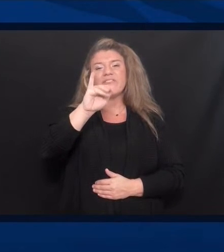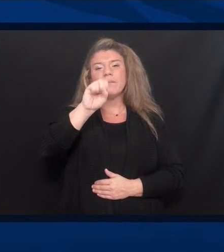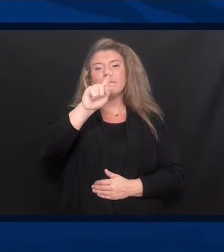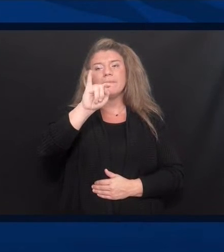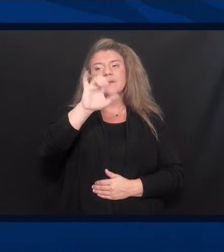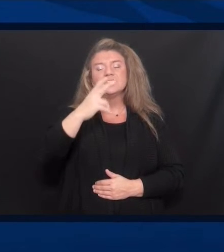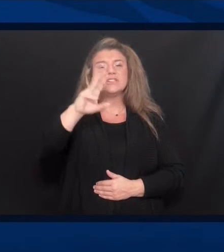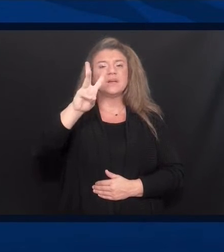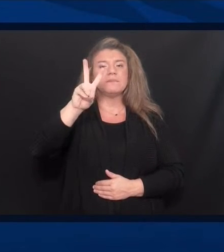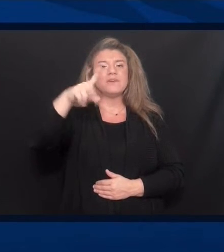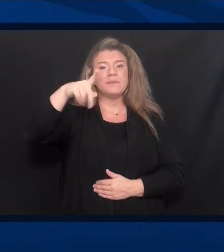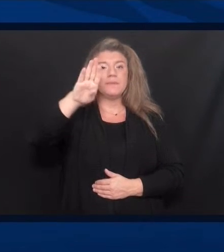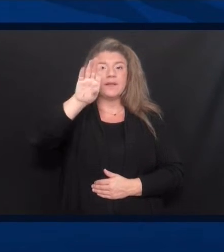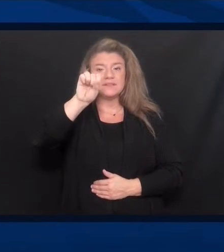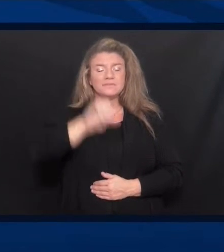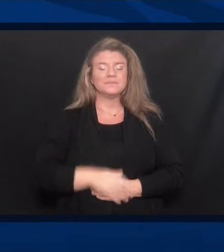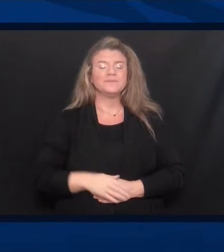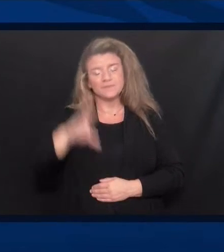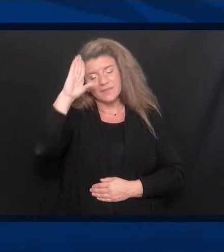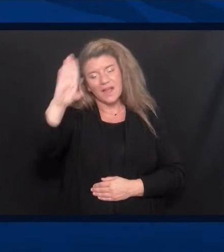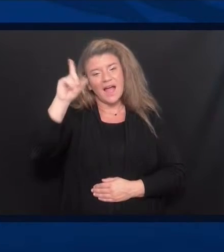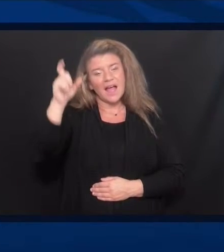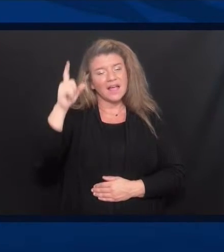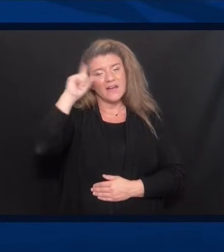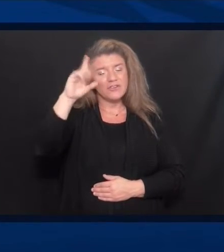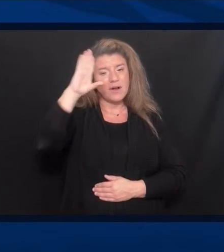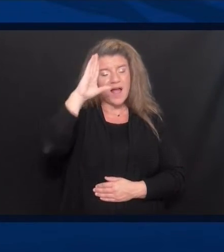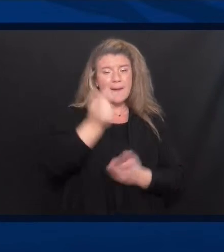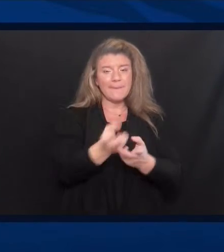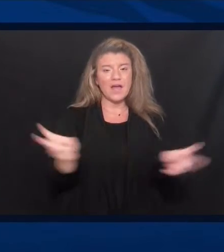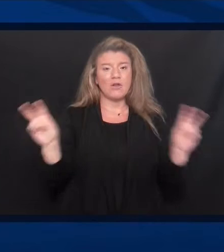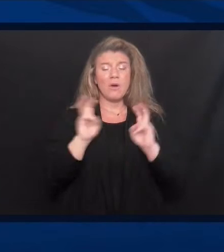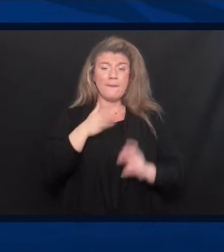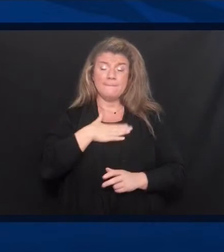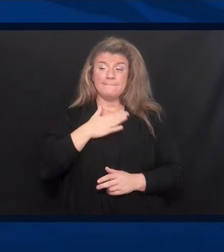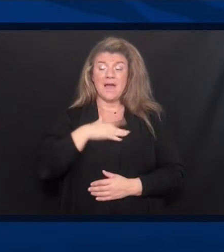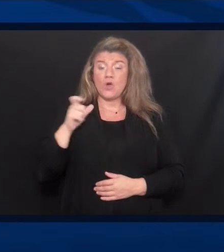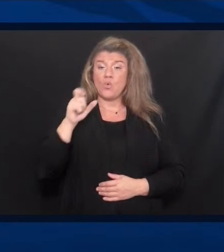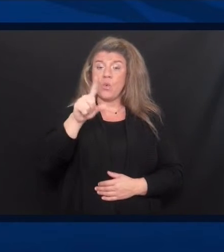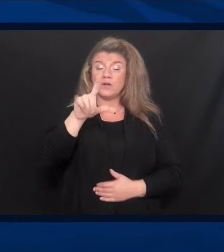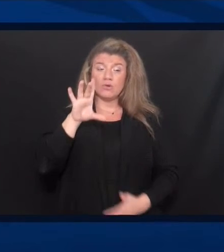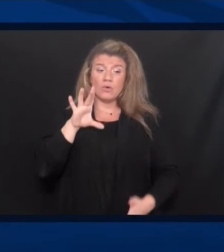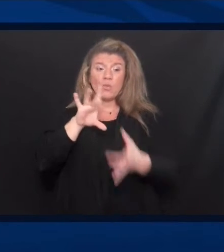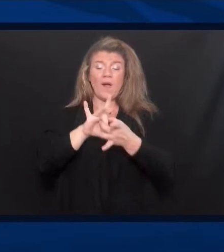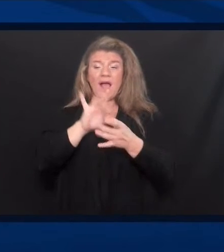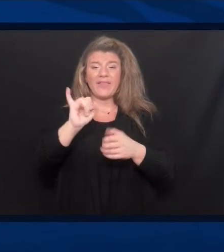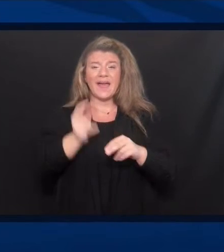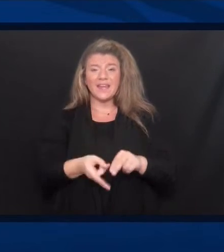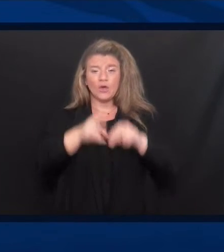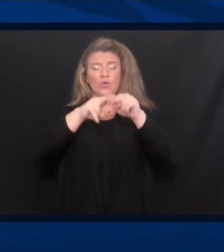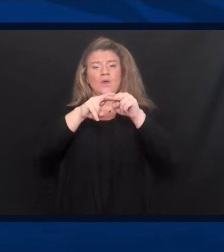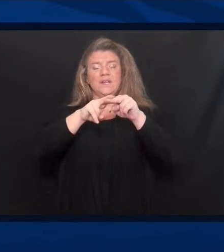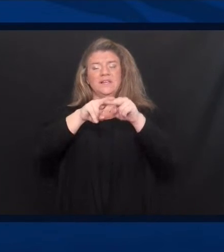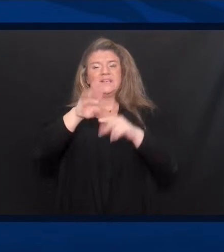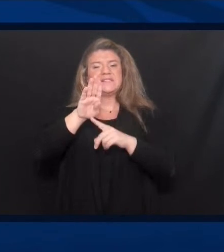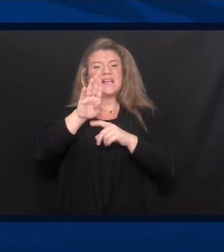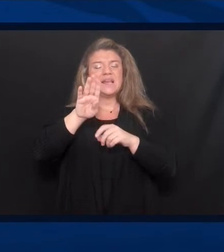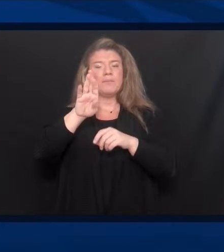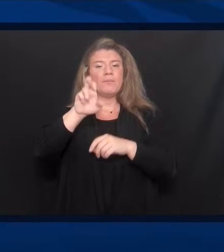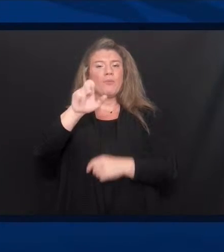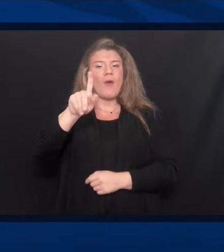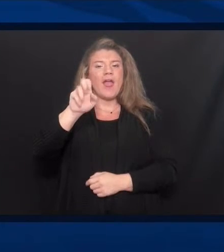Public Broadcasting. Hi, Governor. Hi, panel. My question is about this increase in breakthrough